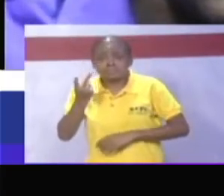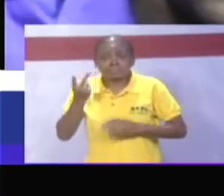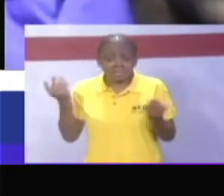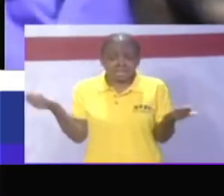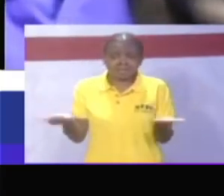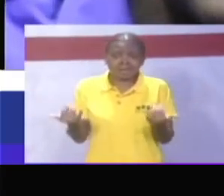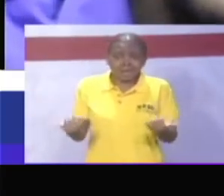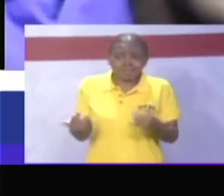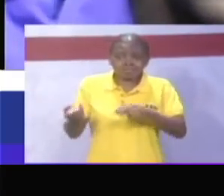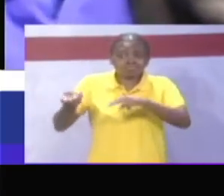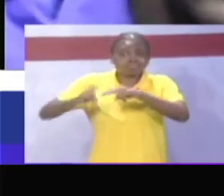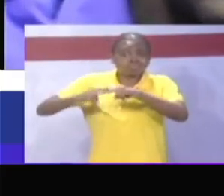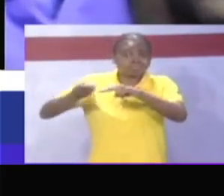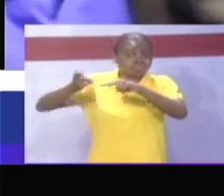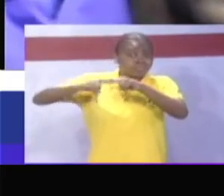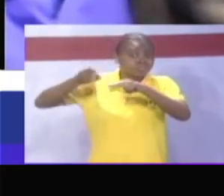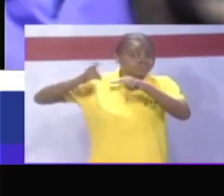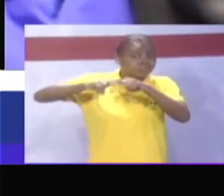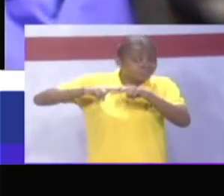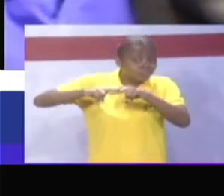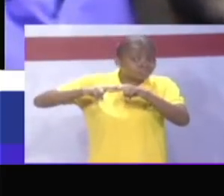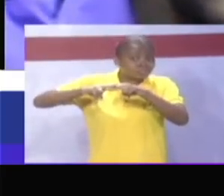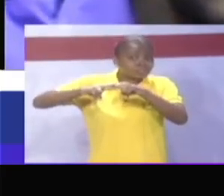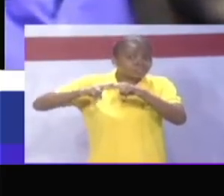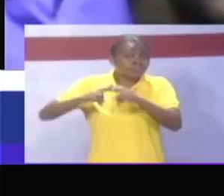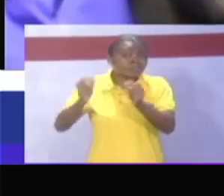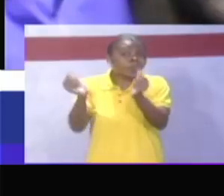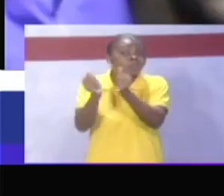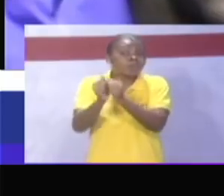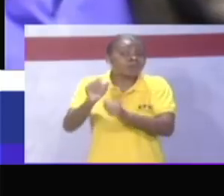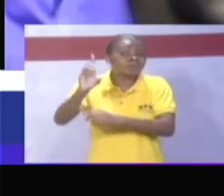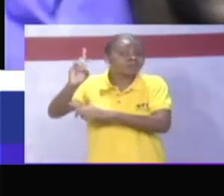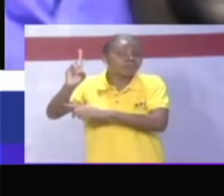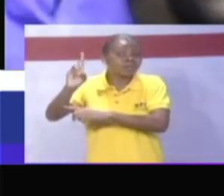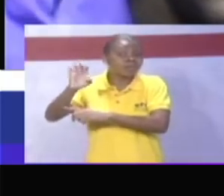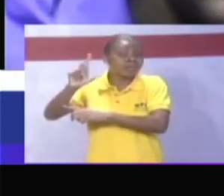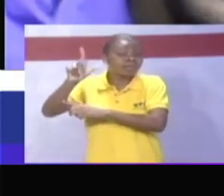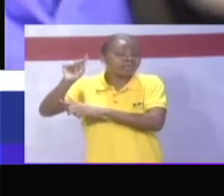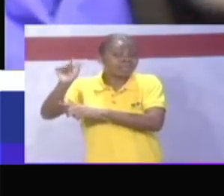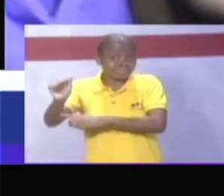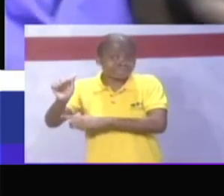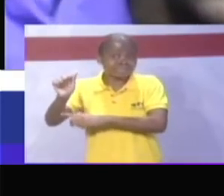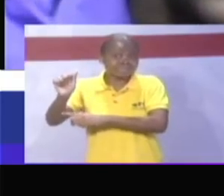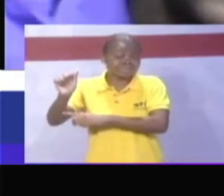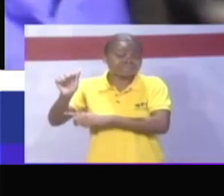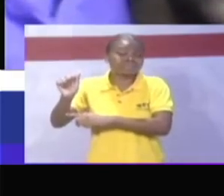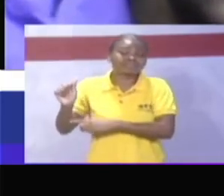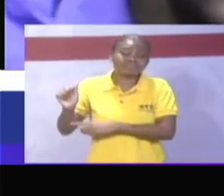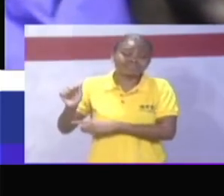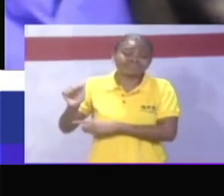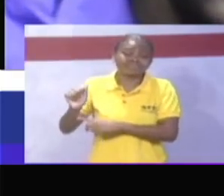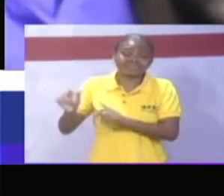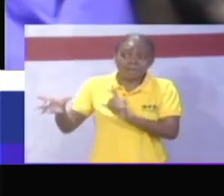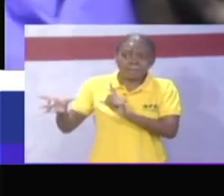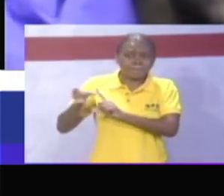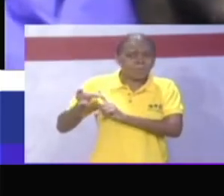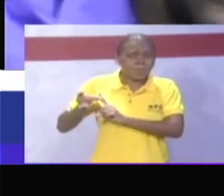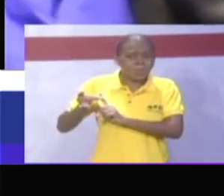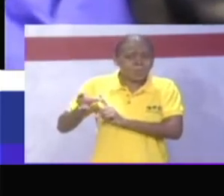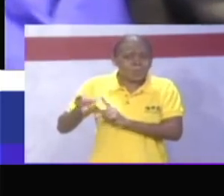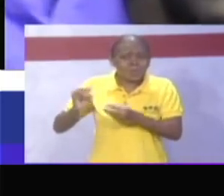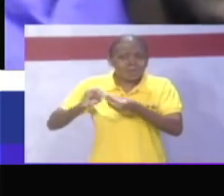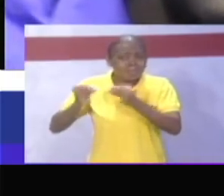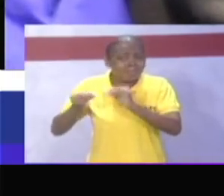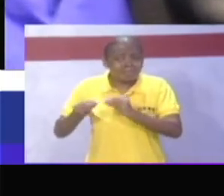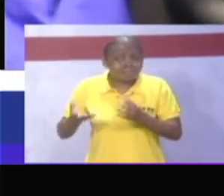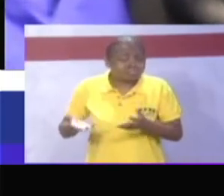Delta variant numbers. Is it something that we are missing in late stage detection? And I say this against the